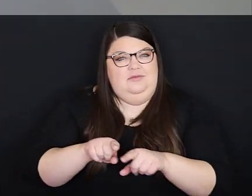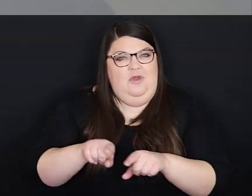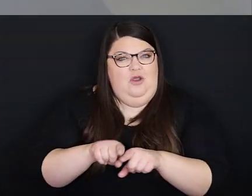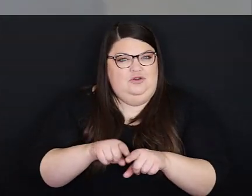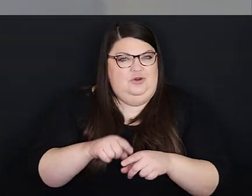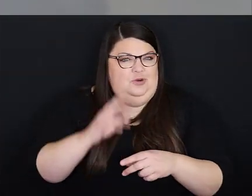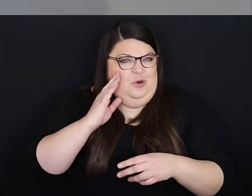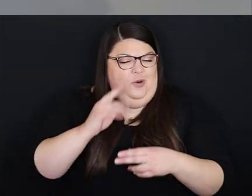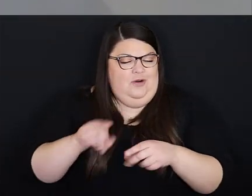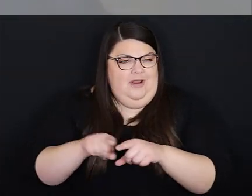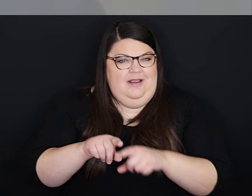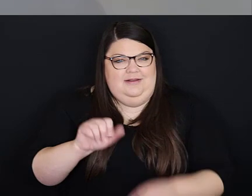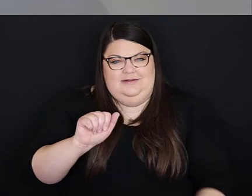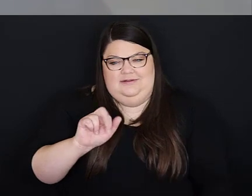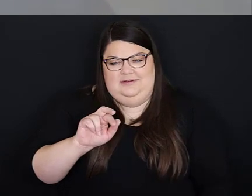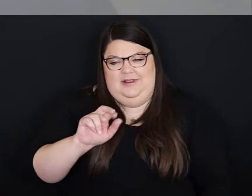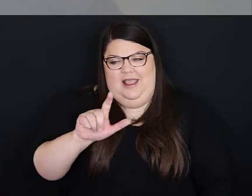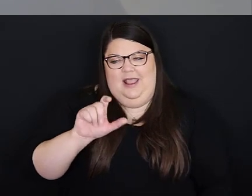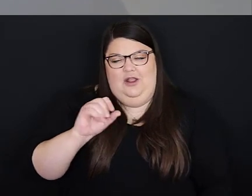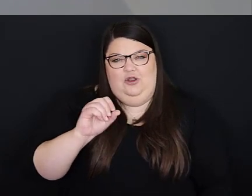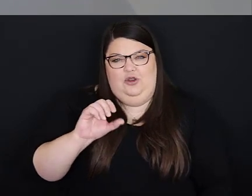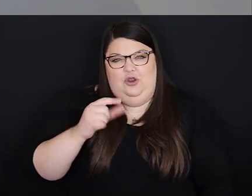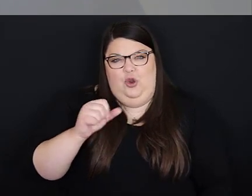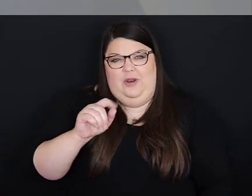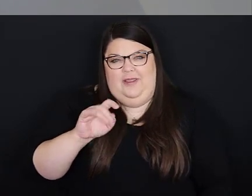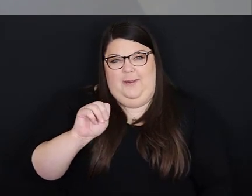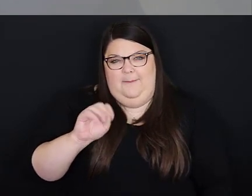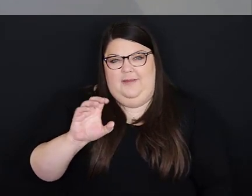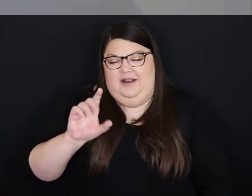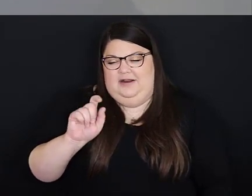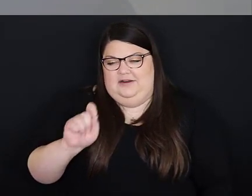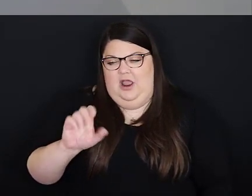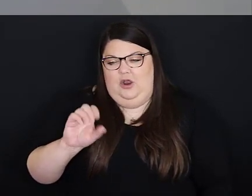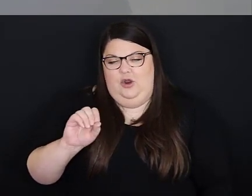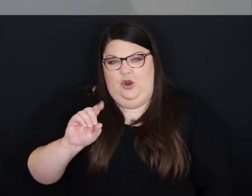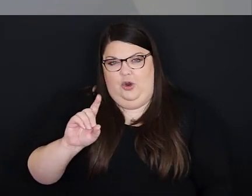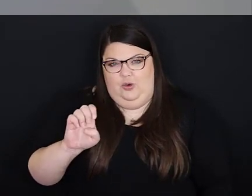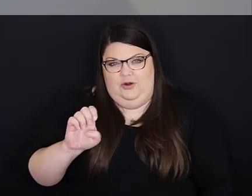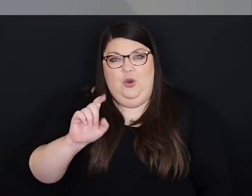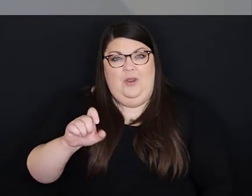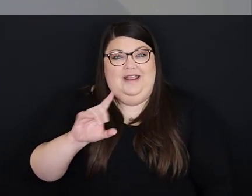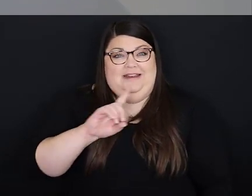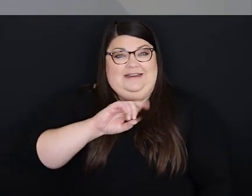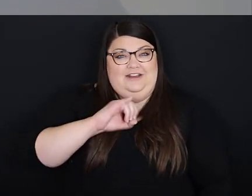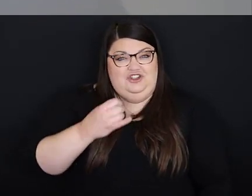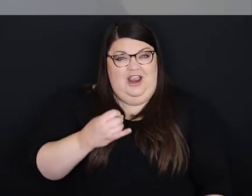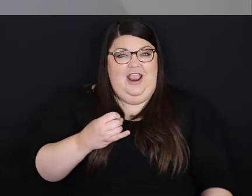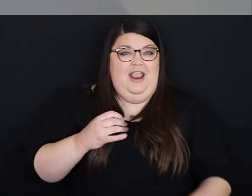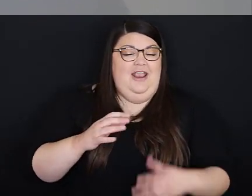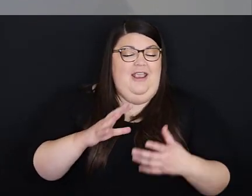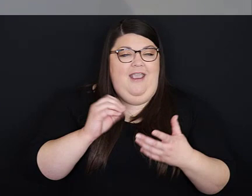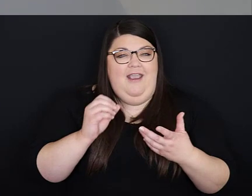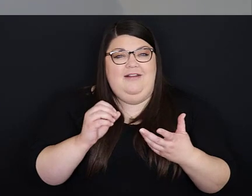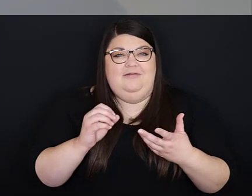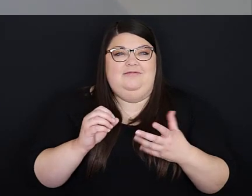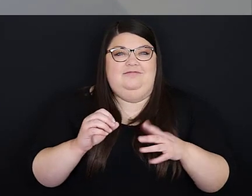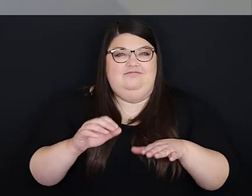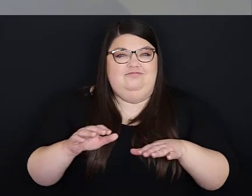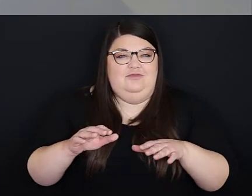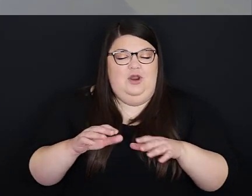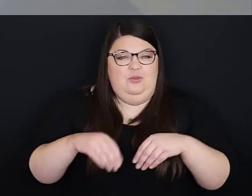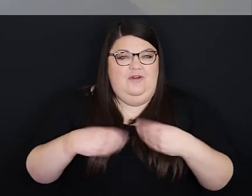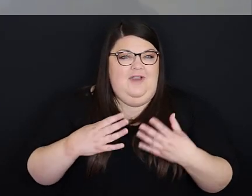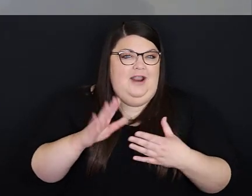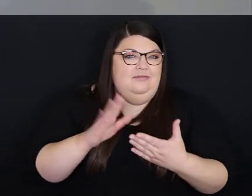Algorithm.code, will be DJing and providing sublime sounds outside until 7 p.m. Hopefully it